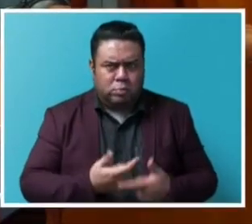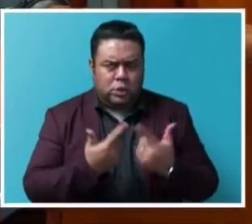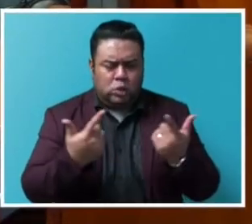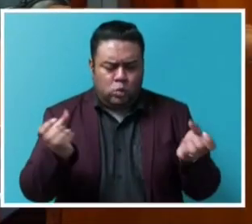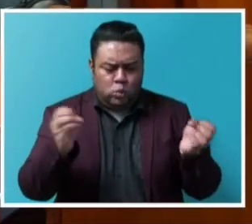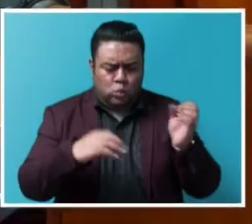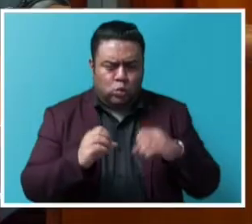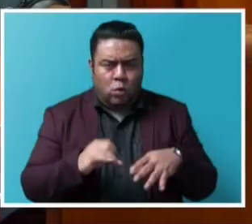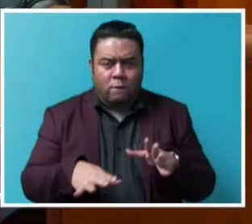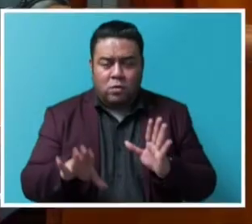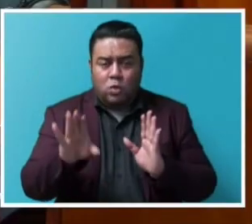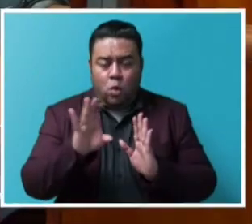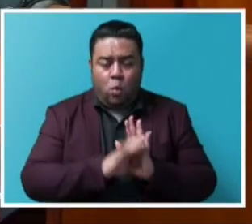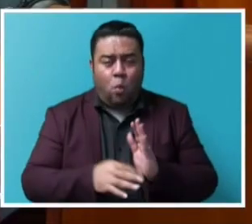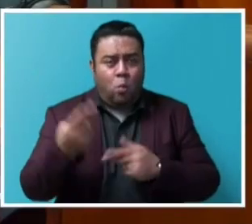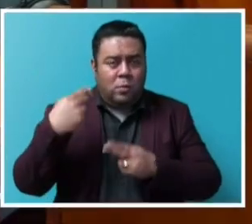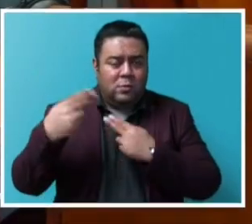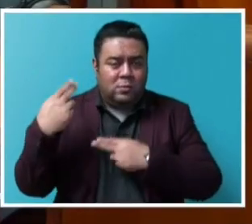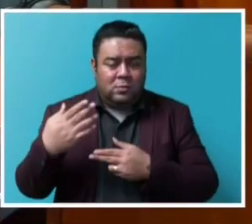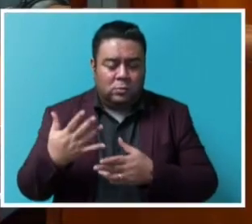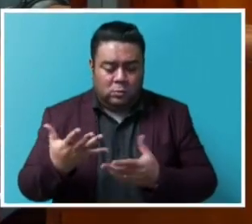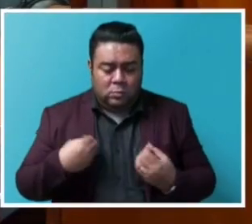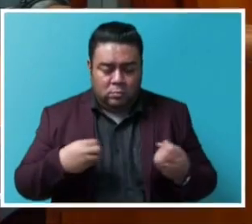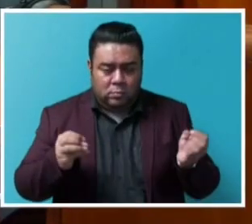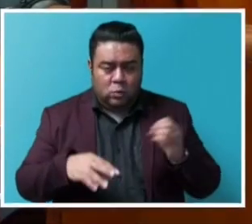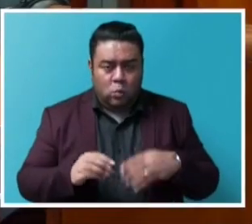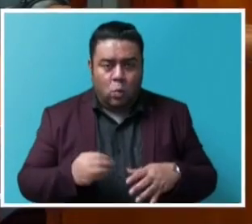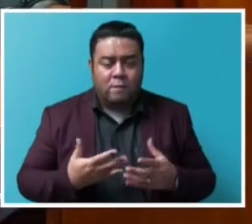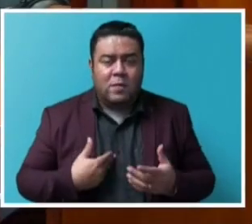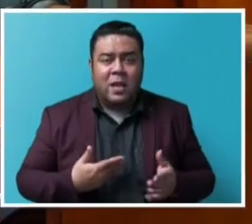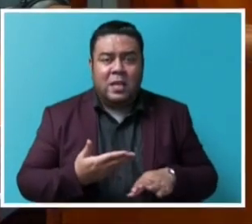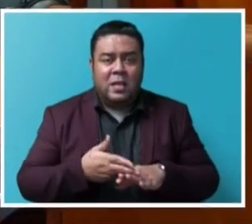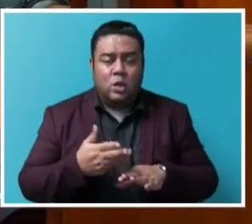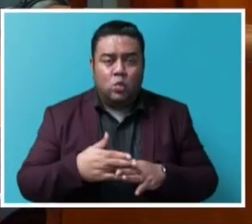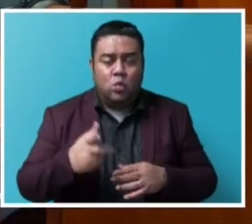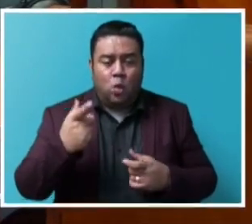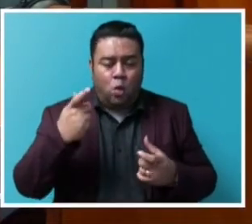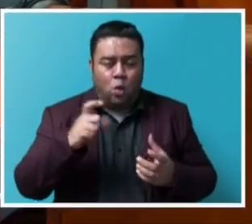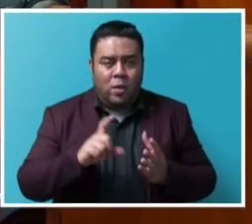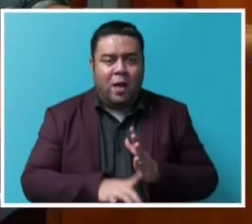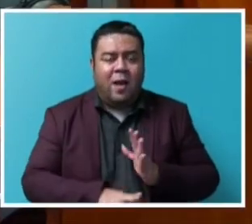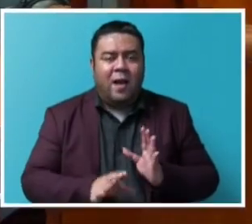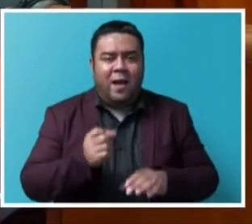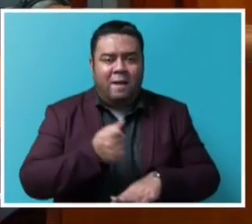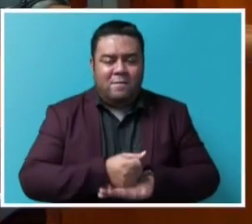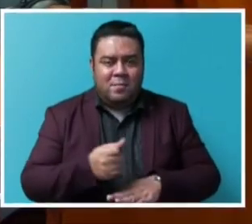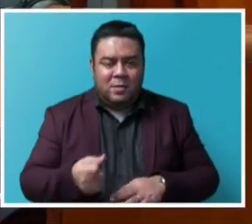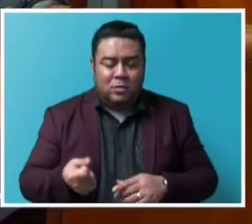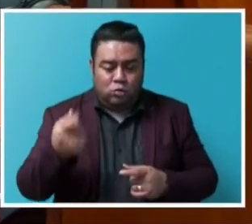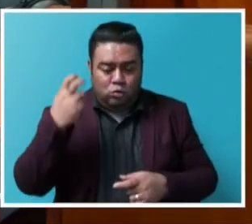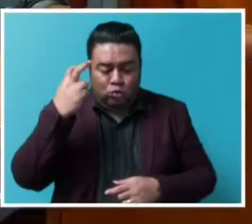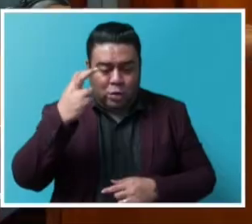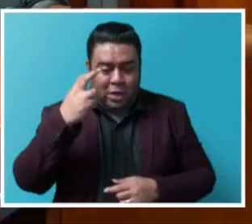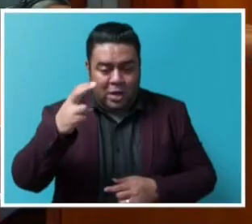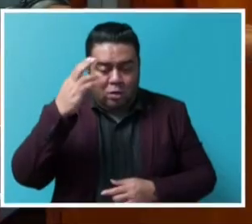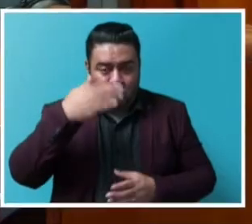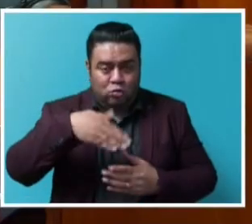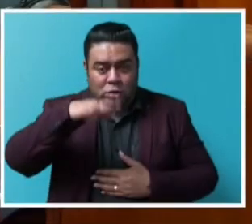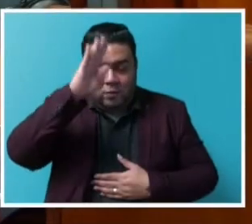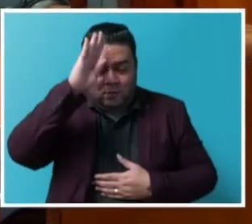the colonial administrators who came to administer the new colonial government and train our chiefs and people